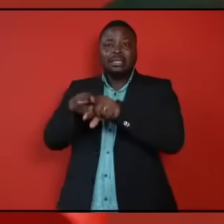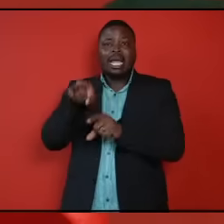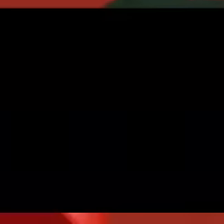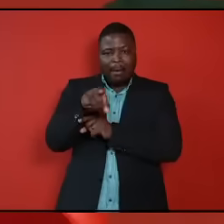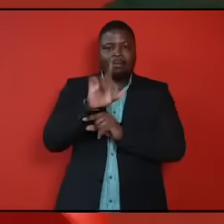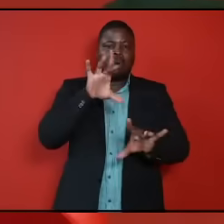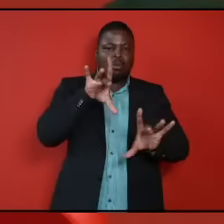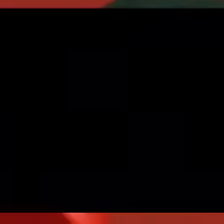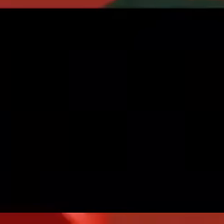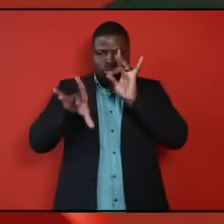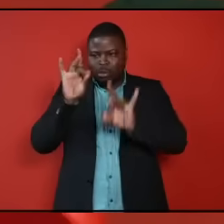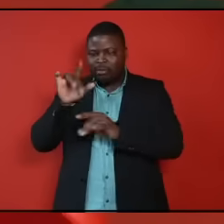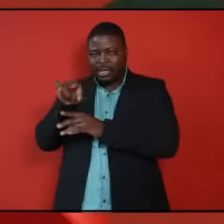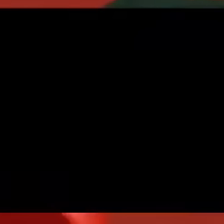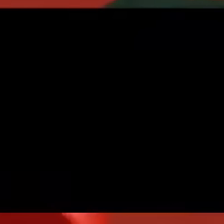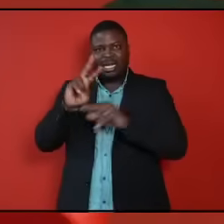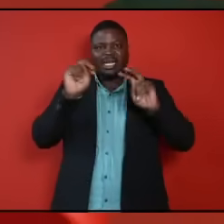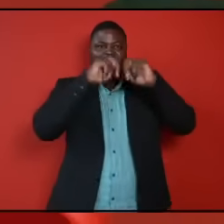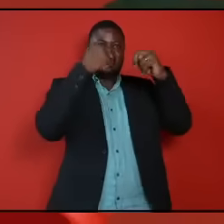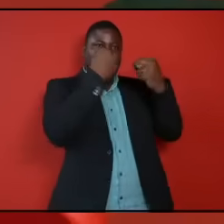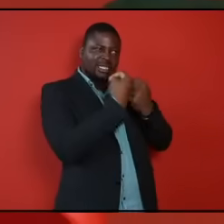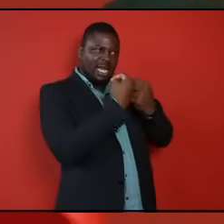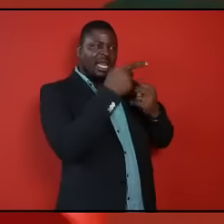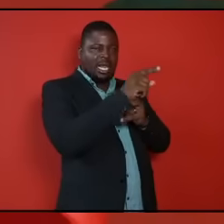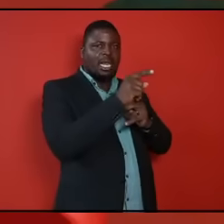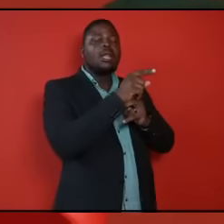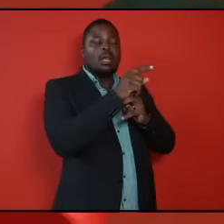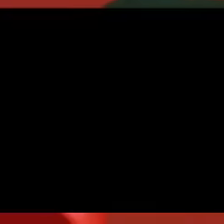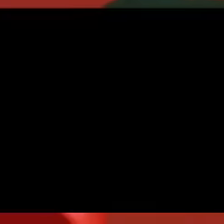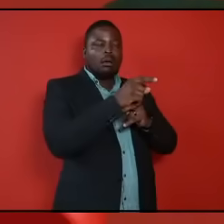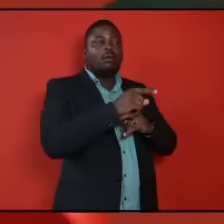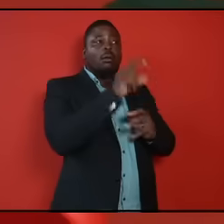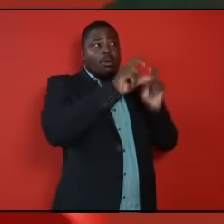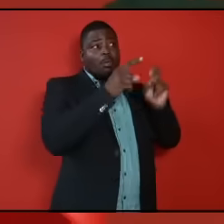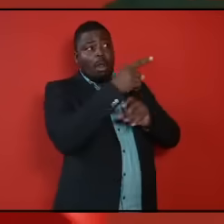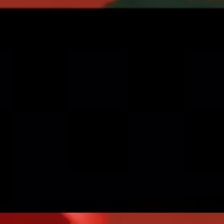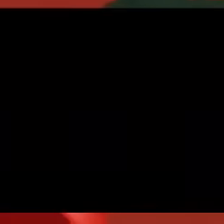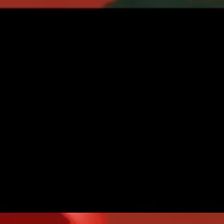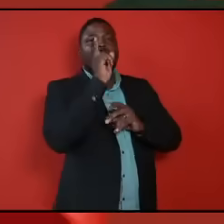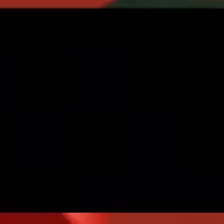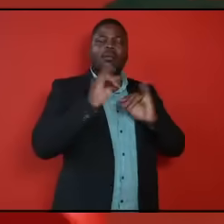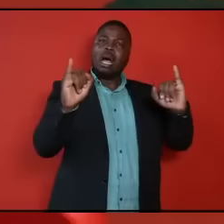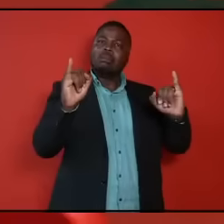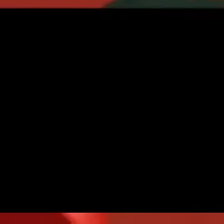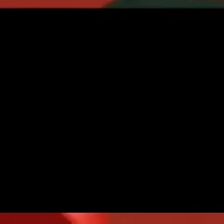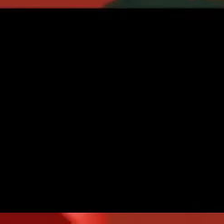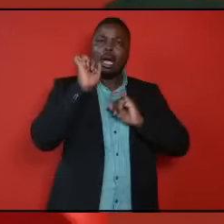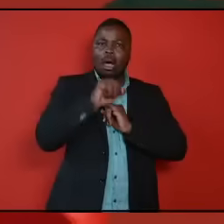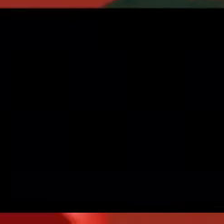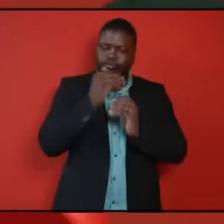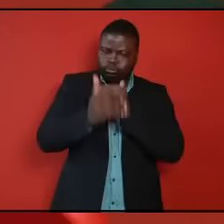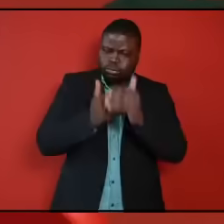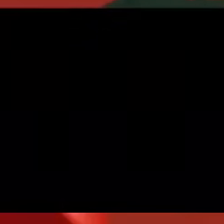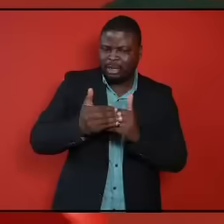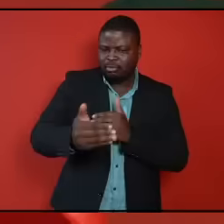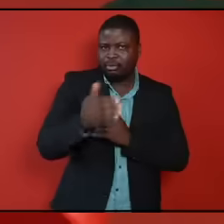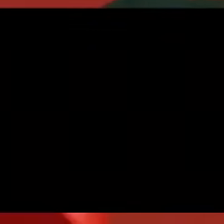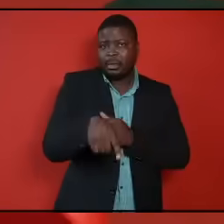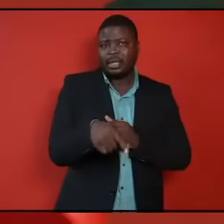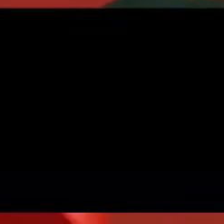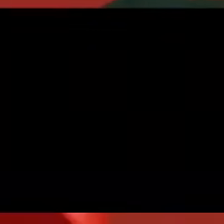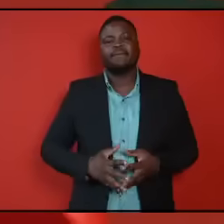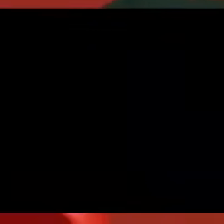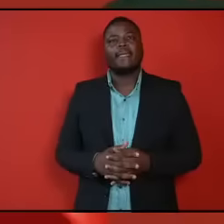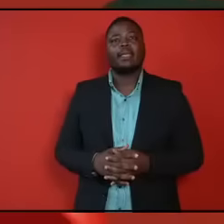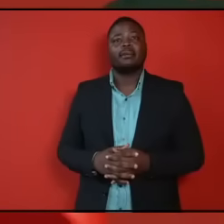depth, national reach, and political seriousness of the EFF at a critical historical moment.